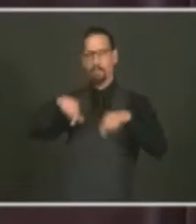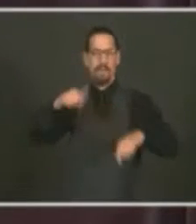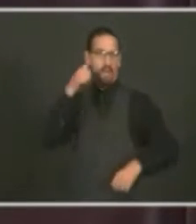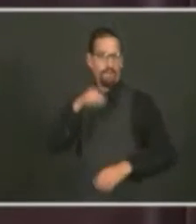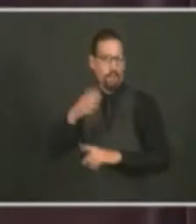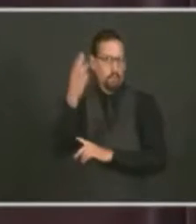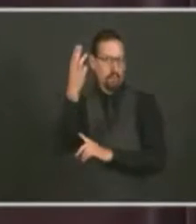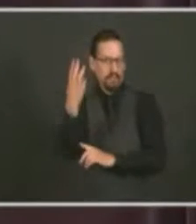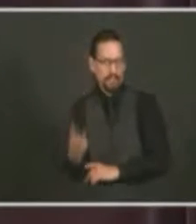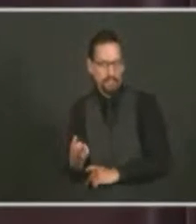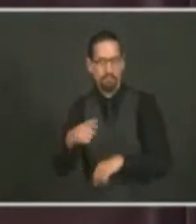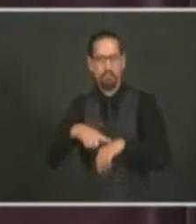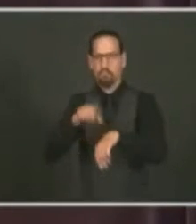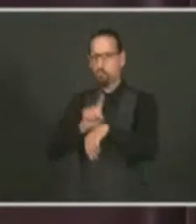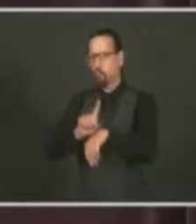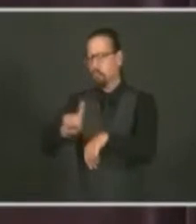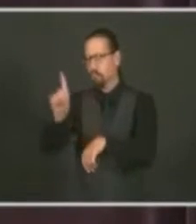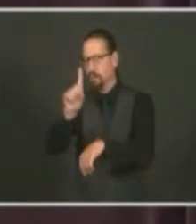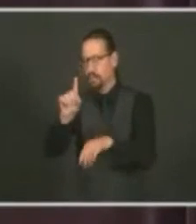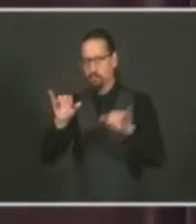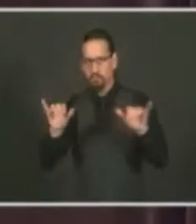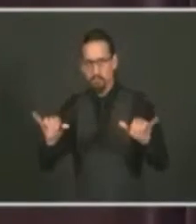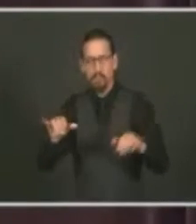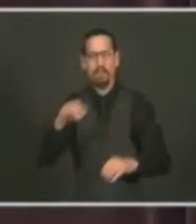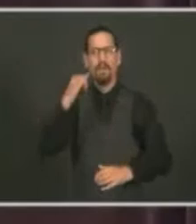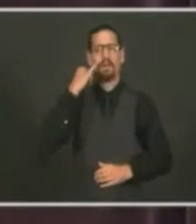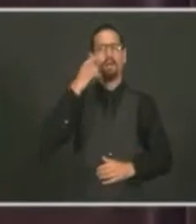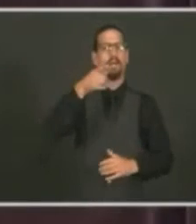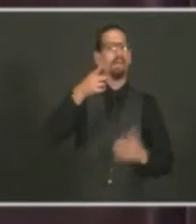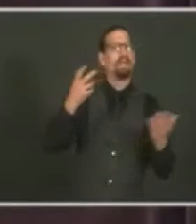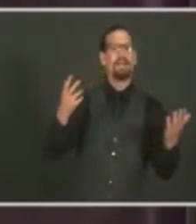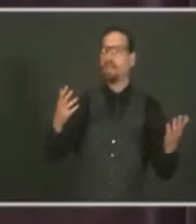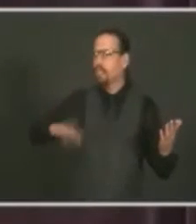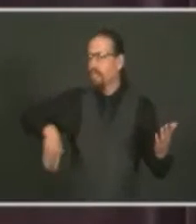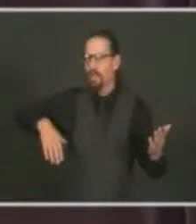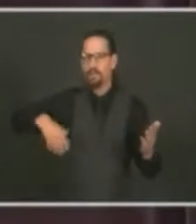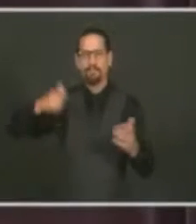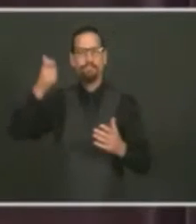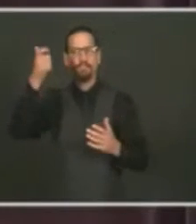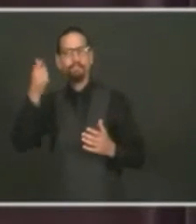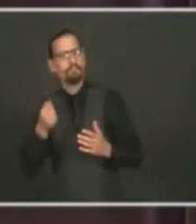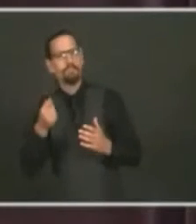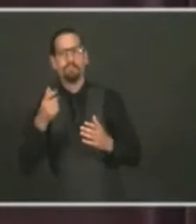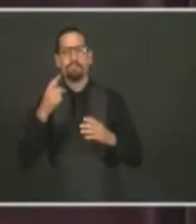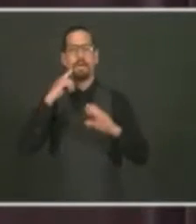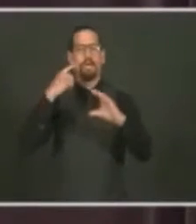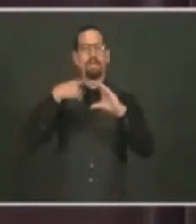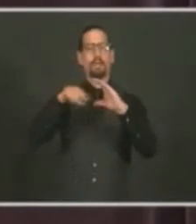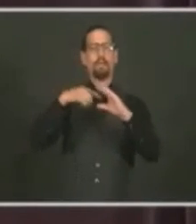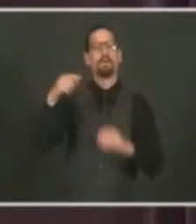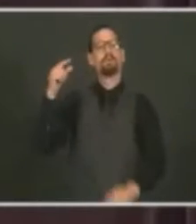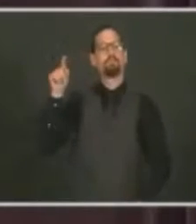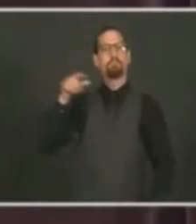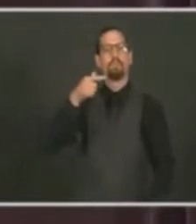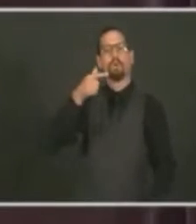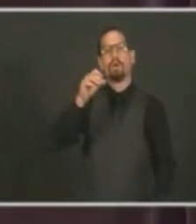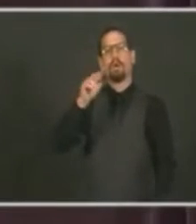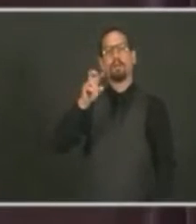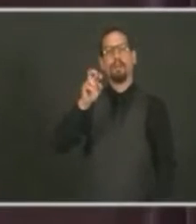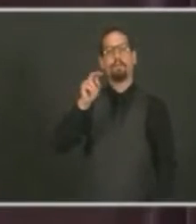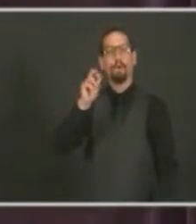if you haven't yet signed up for the daily email, I would encourage you to do that at